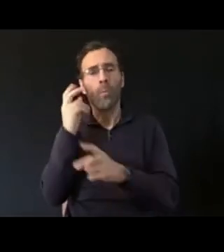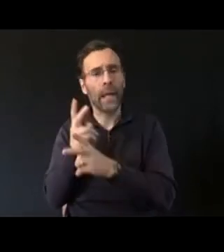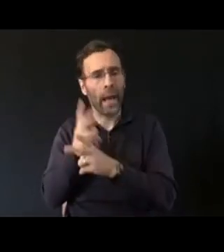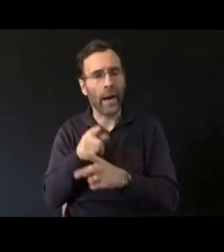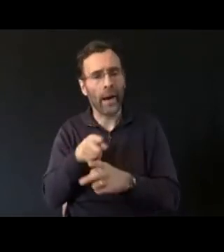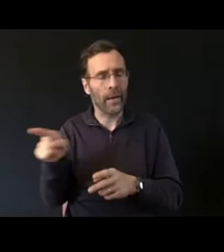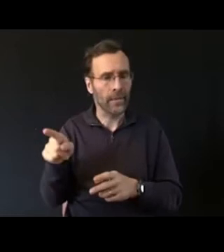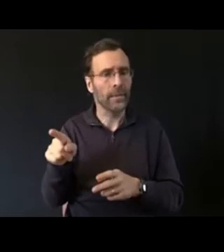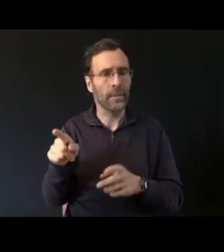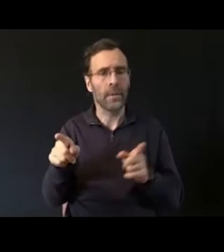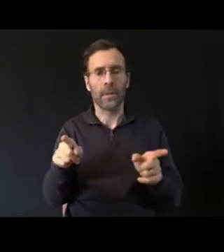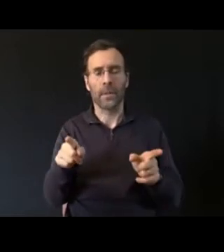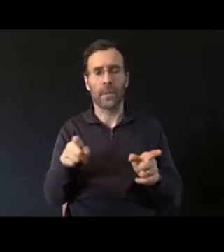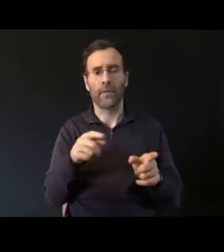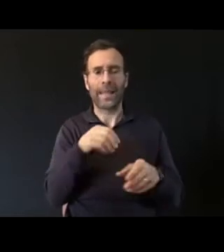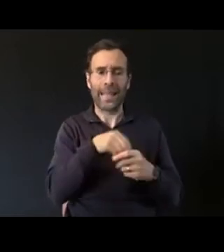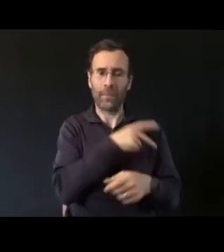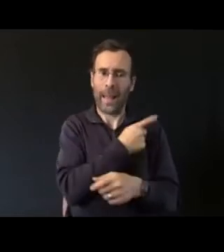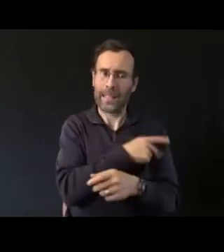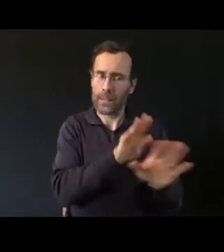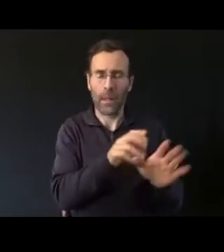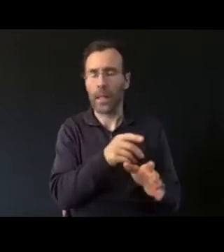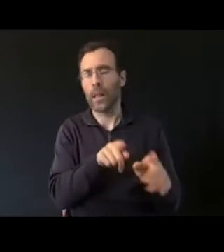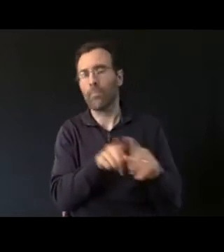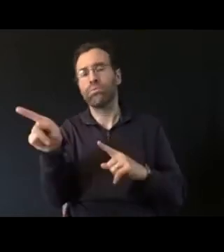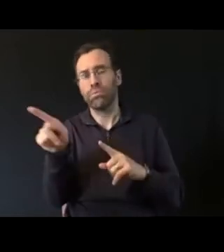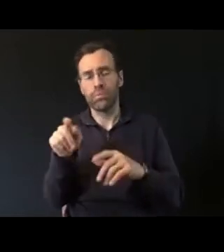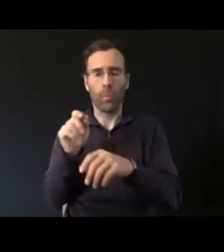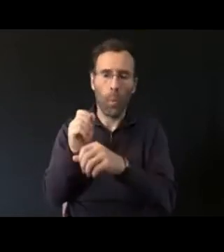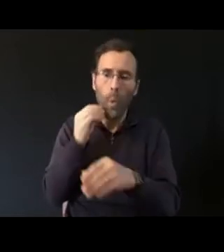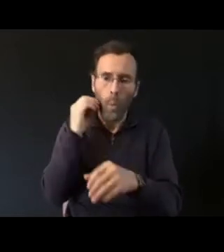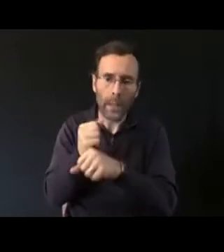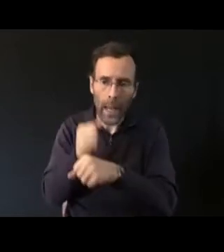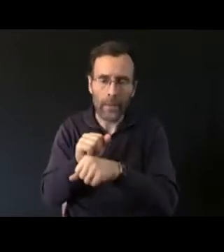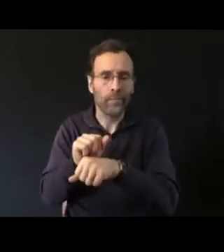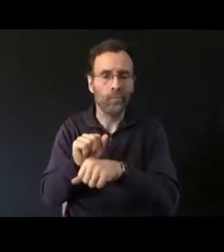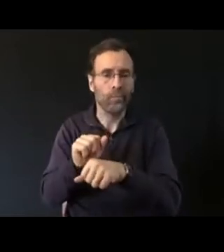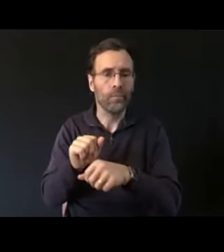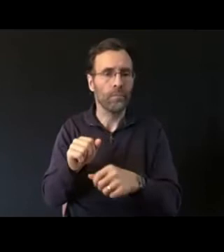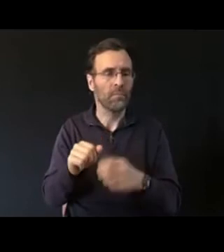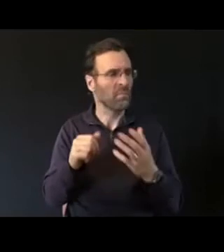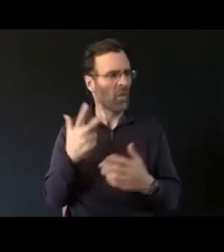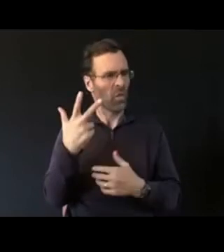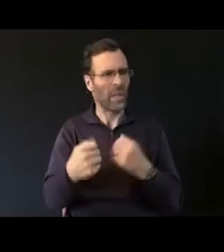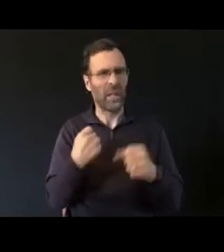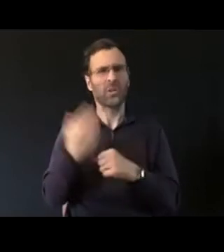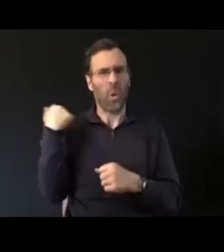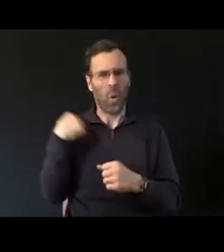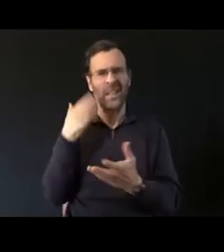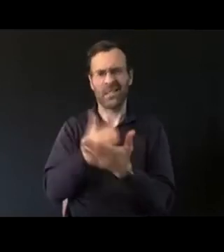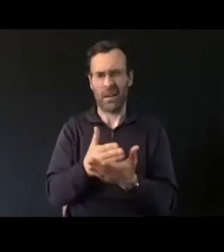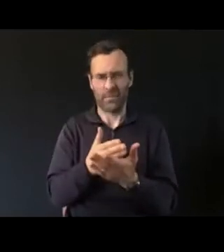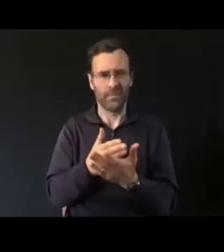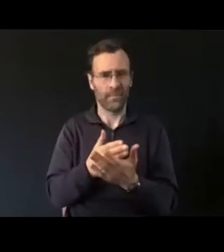left the inpatient setting. And then I just stopped doing that probably about 3 years ago as my